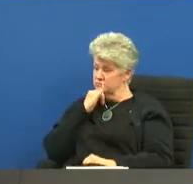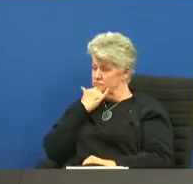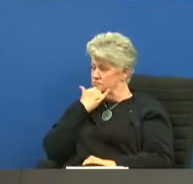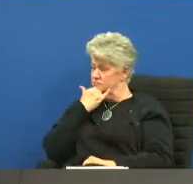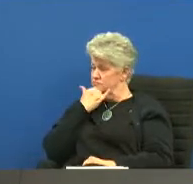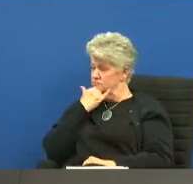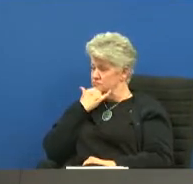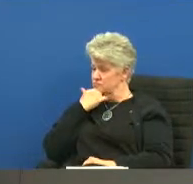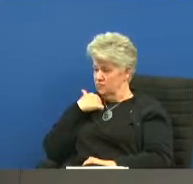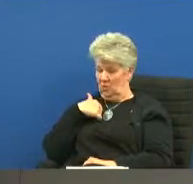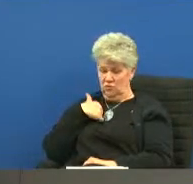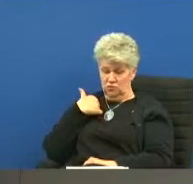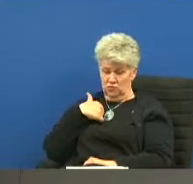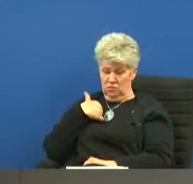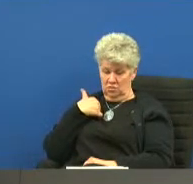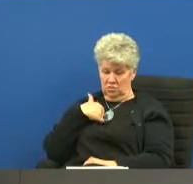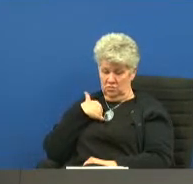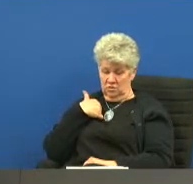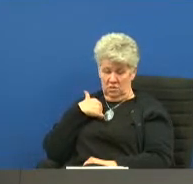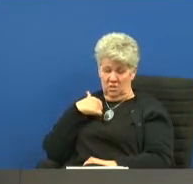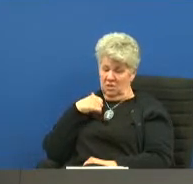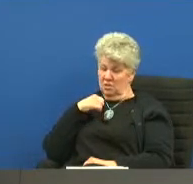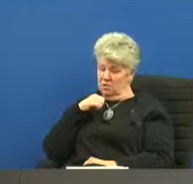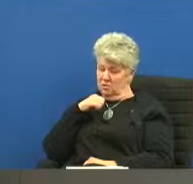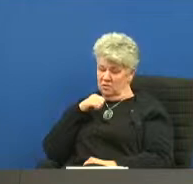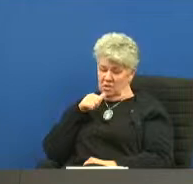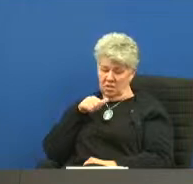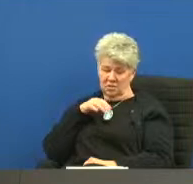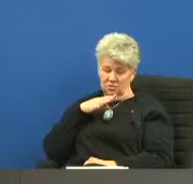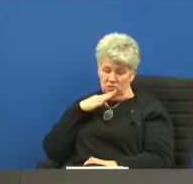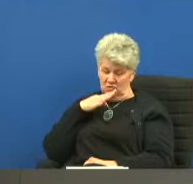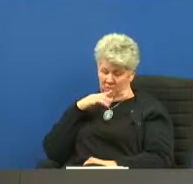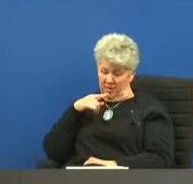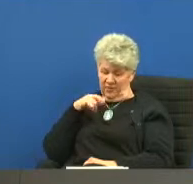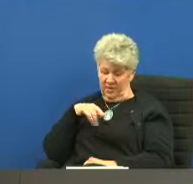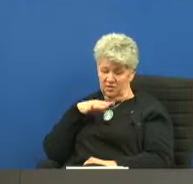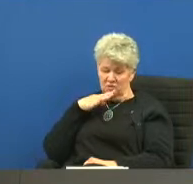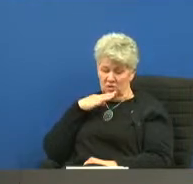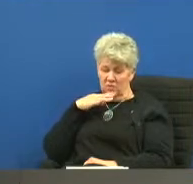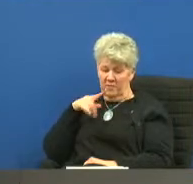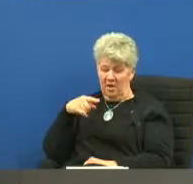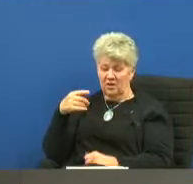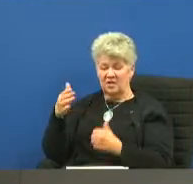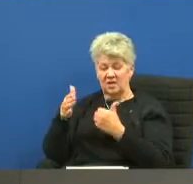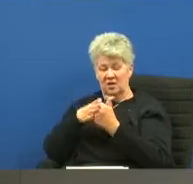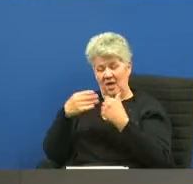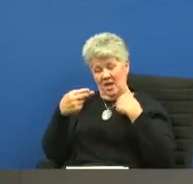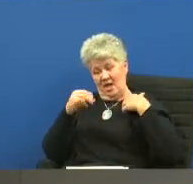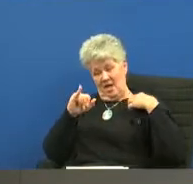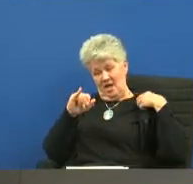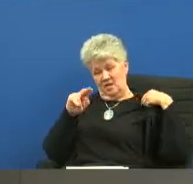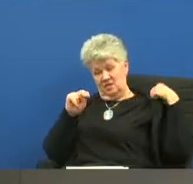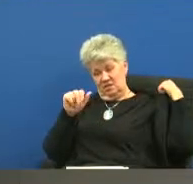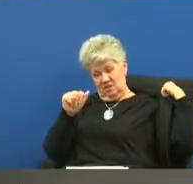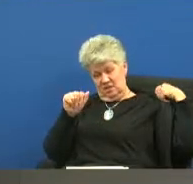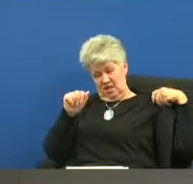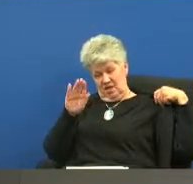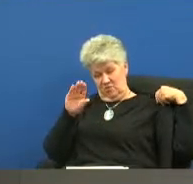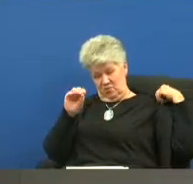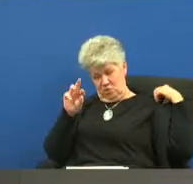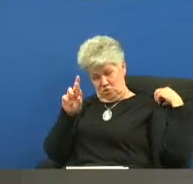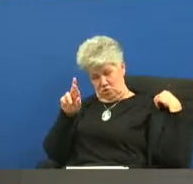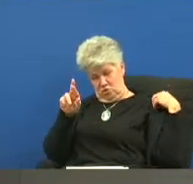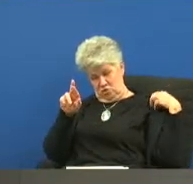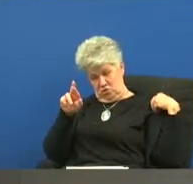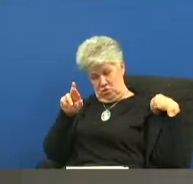Island. This is not where we're talking. We're talking on the other side of High Neighbor going toward Airline and the little cutoff